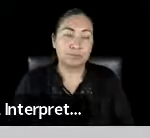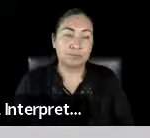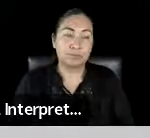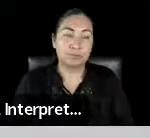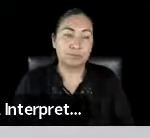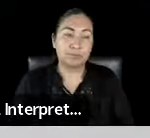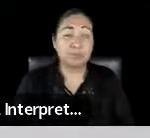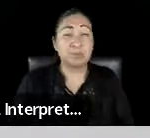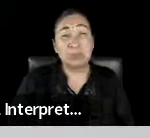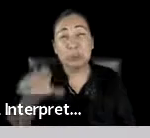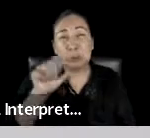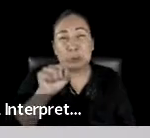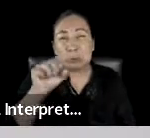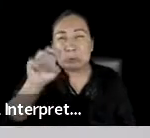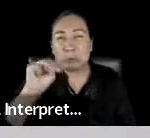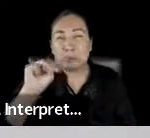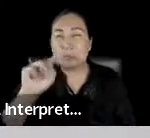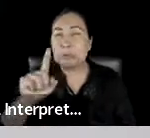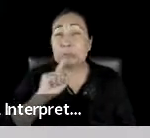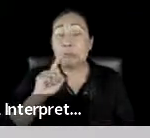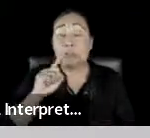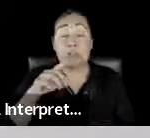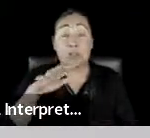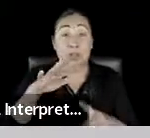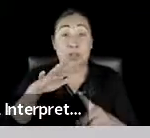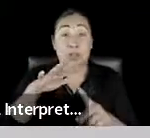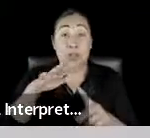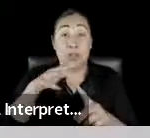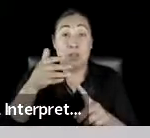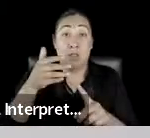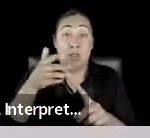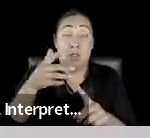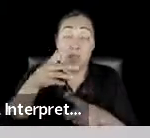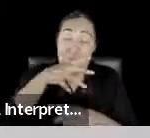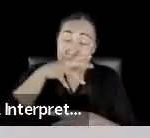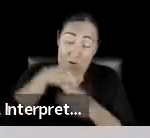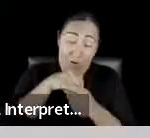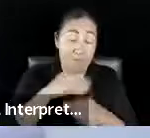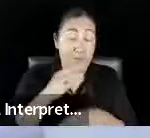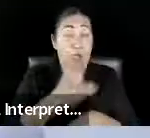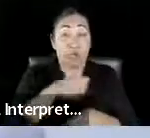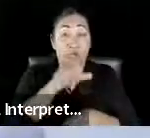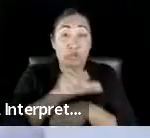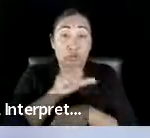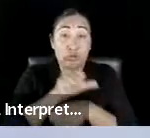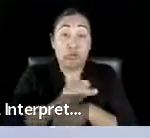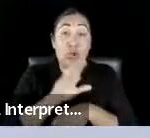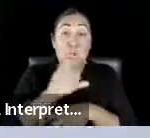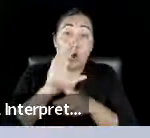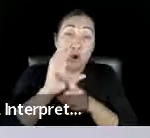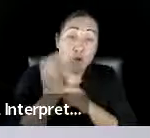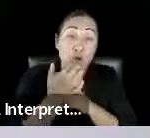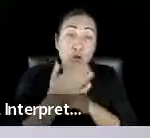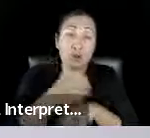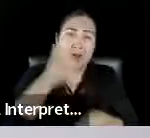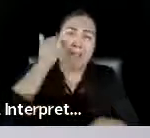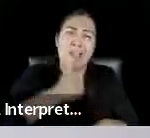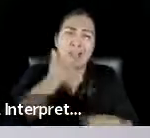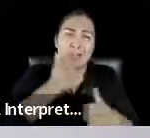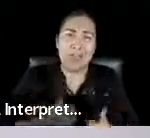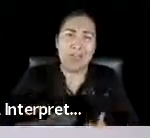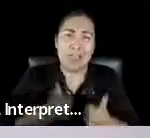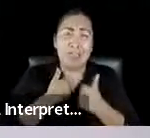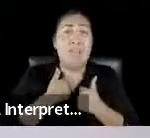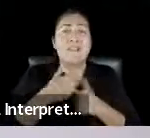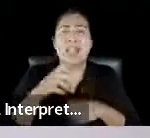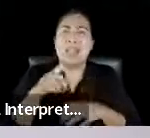Social media surrounds us. It has inundated our school, our work, our culture, our everyday life, and it is negatively impacting